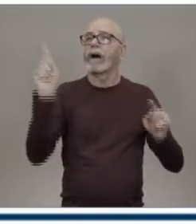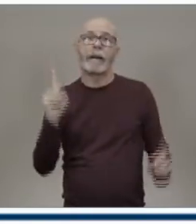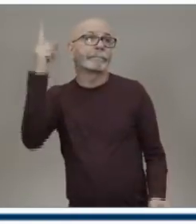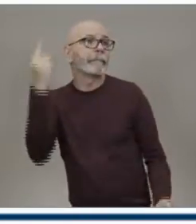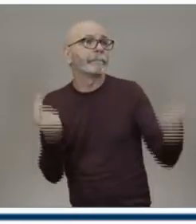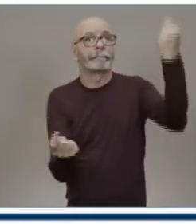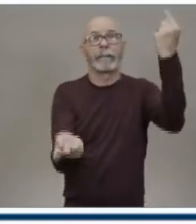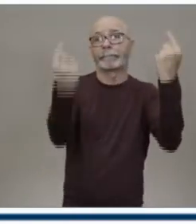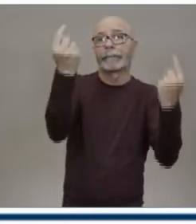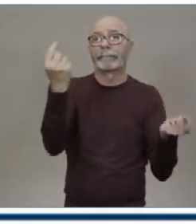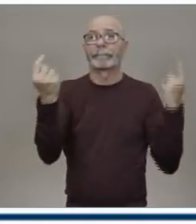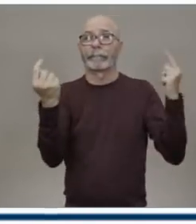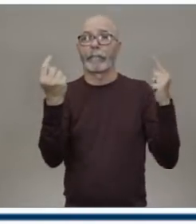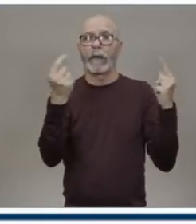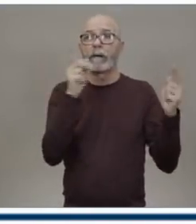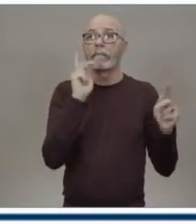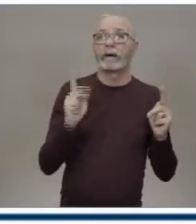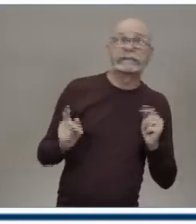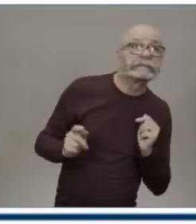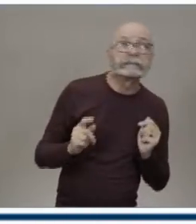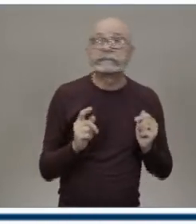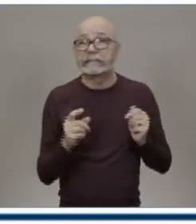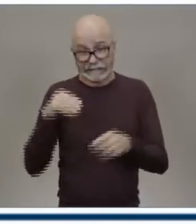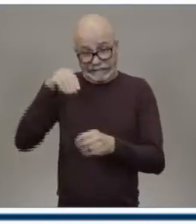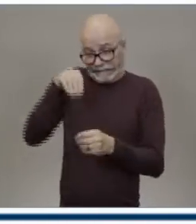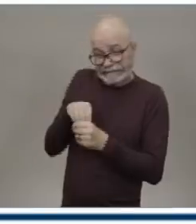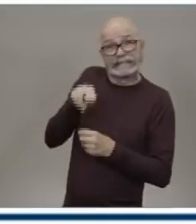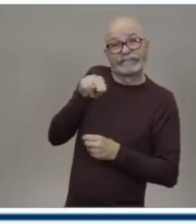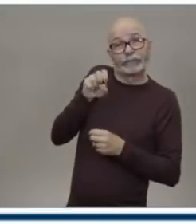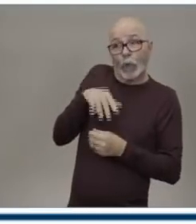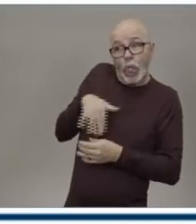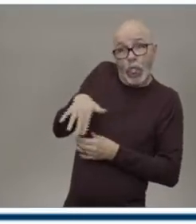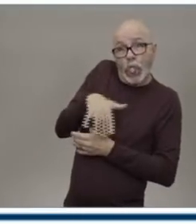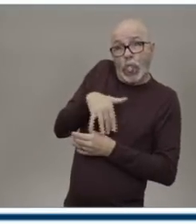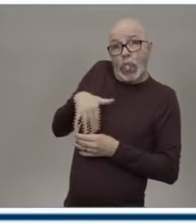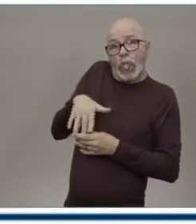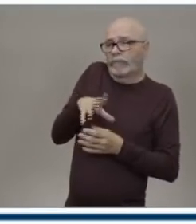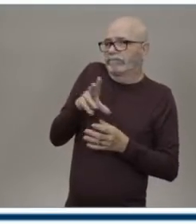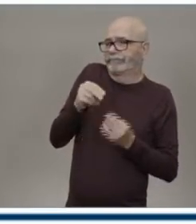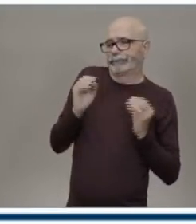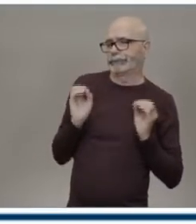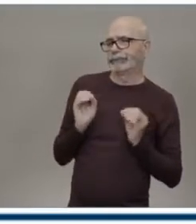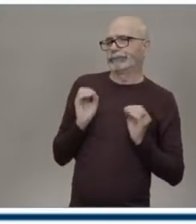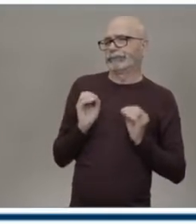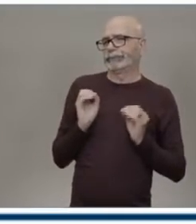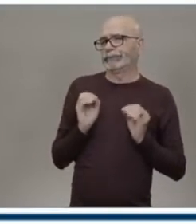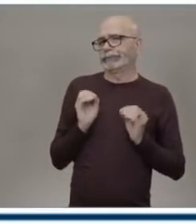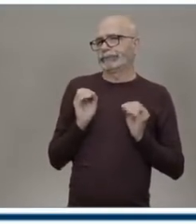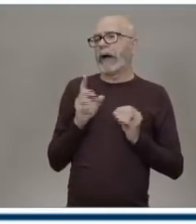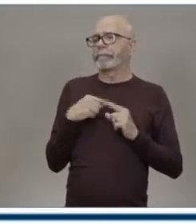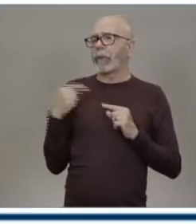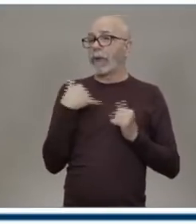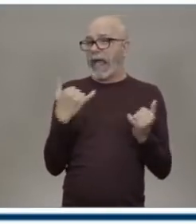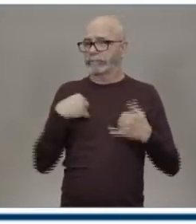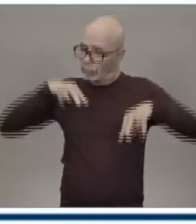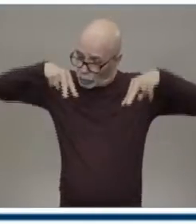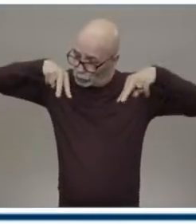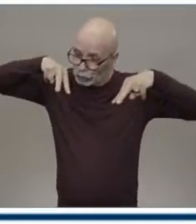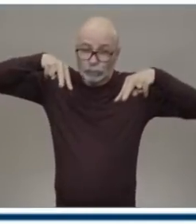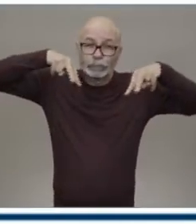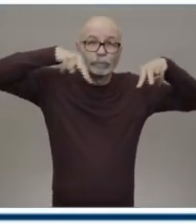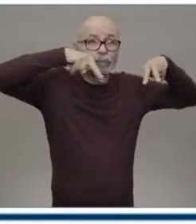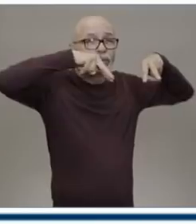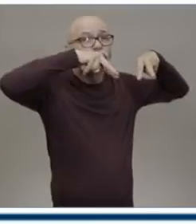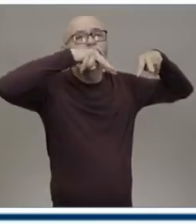do not have evidence of this yet in Nova Scotia, but we are watching carefully for it. Public health staff continue to take a very